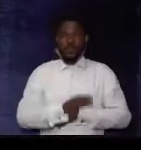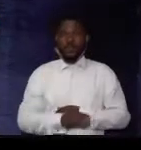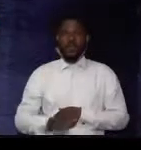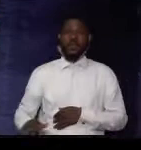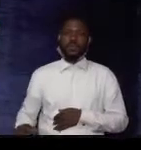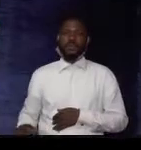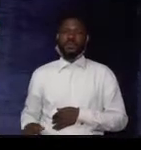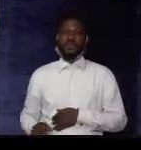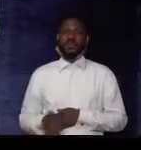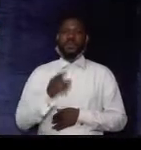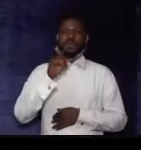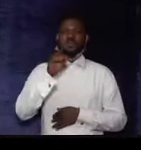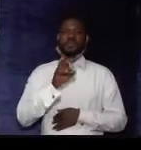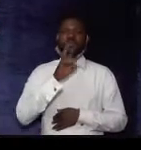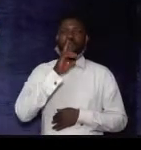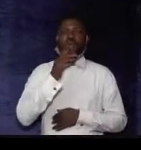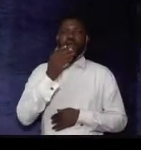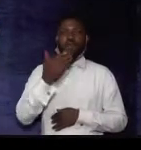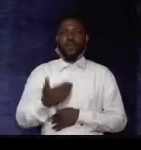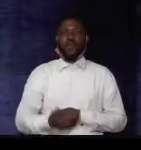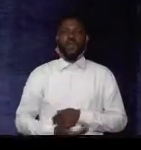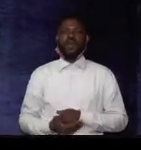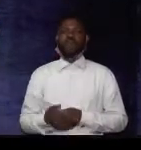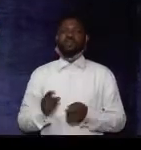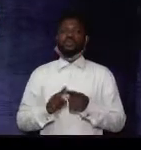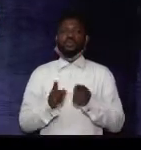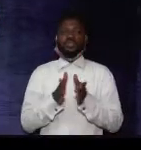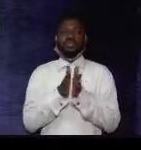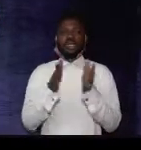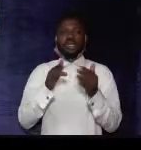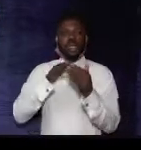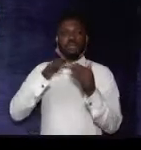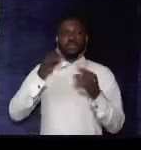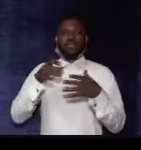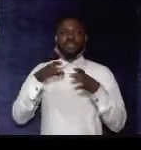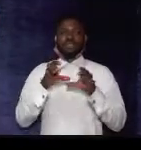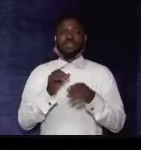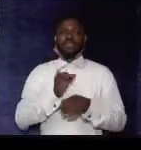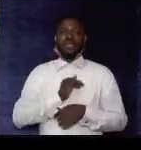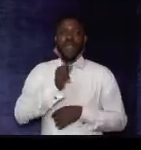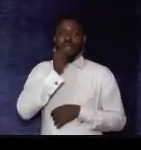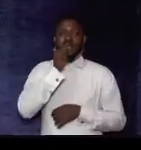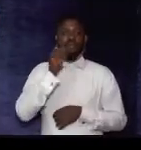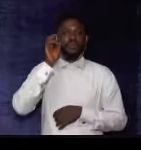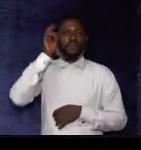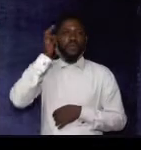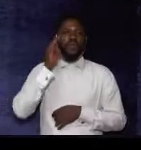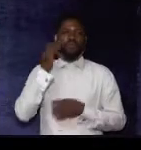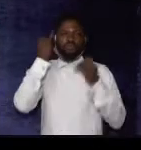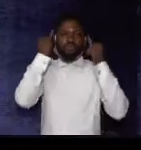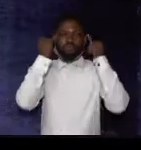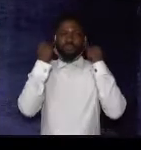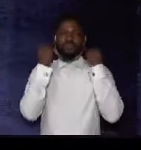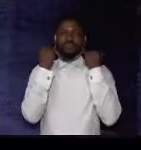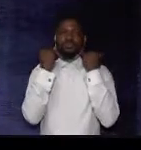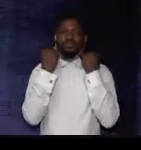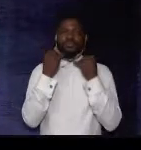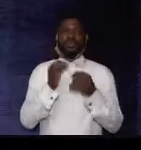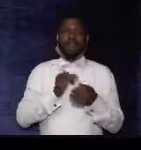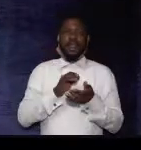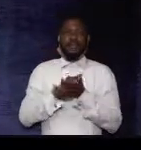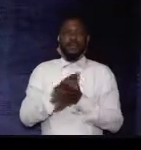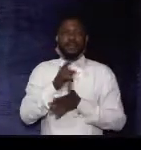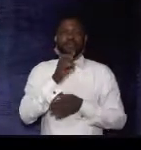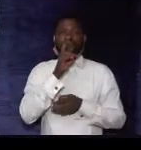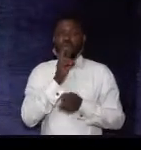Hello pupils, you are welcome to General Studies class. I am Uncle